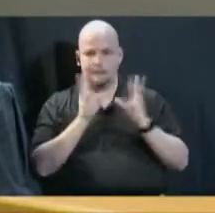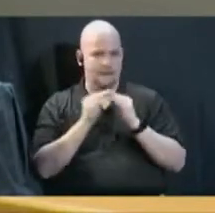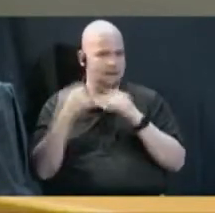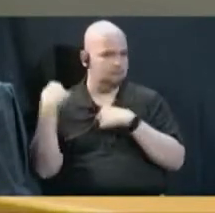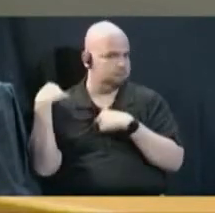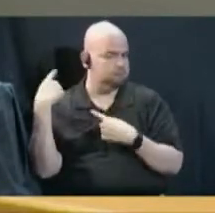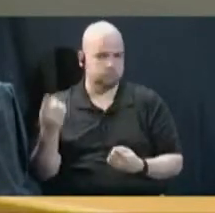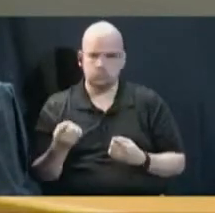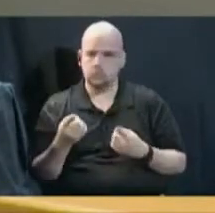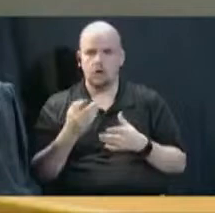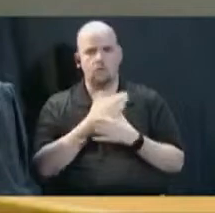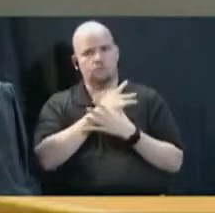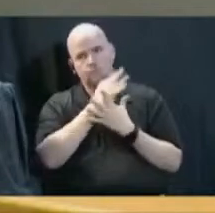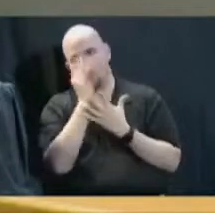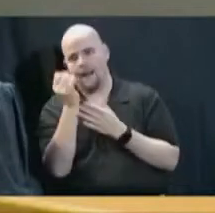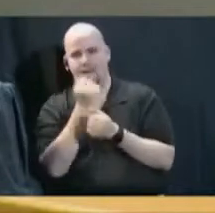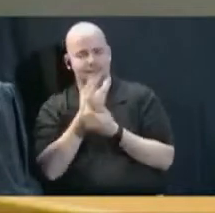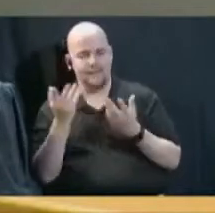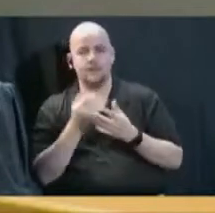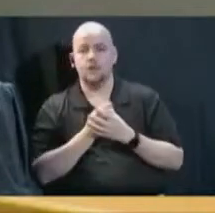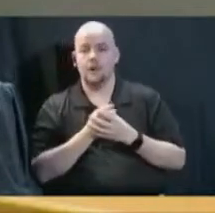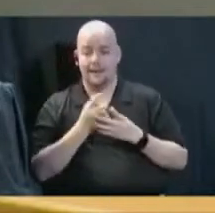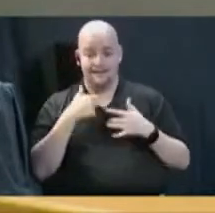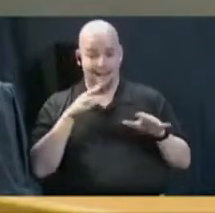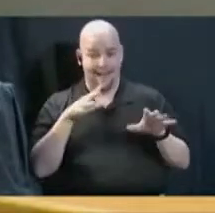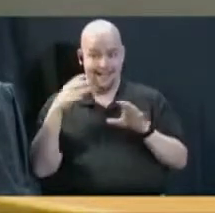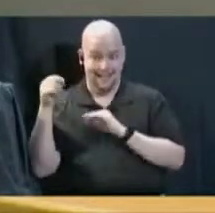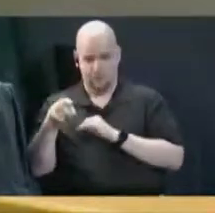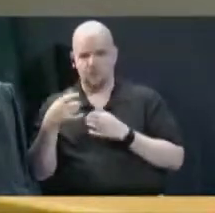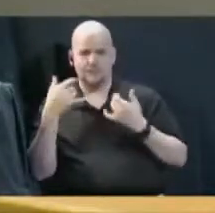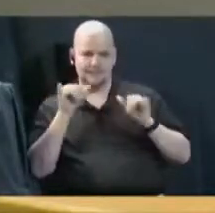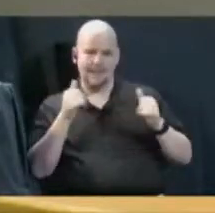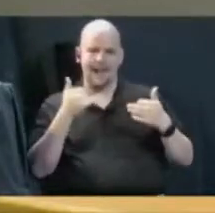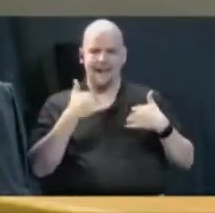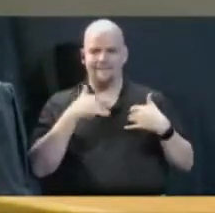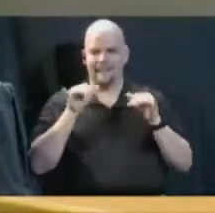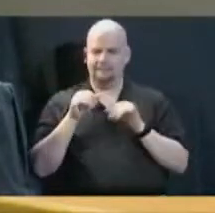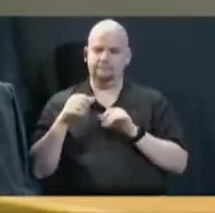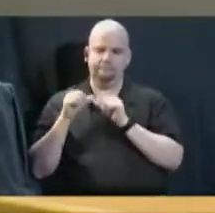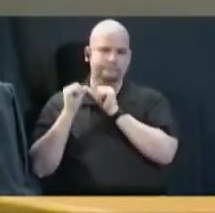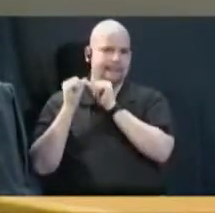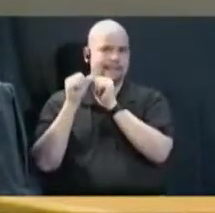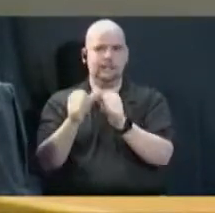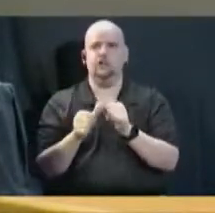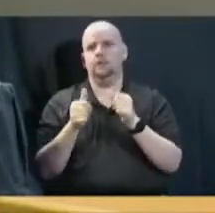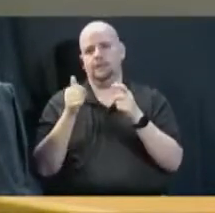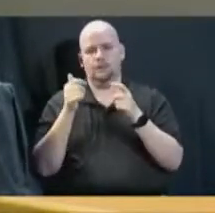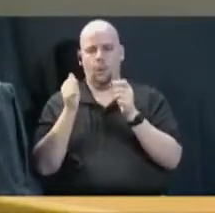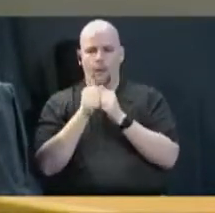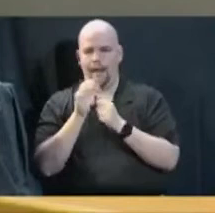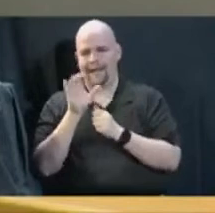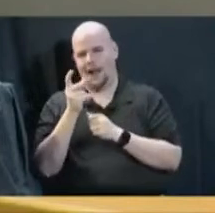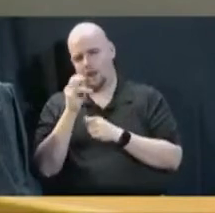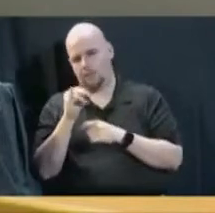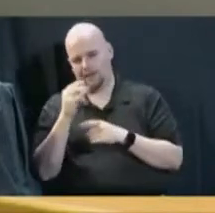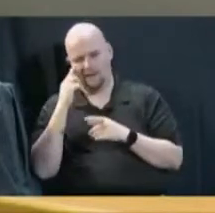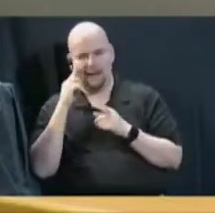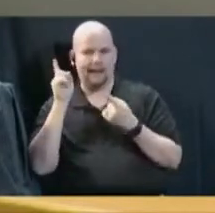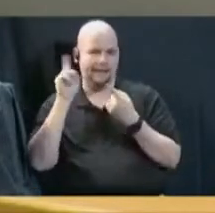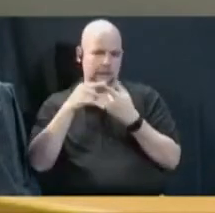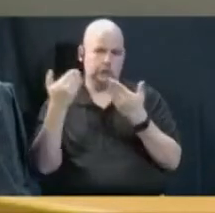all throughout. So even after I leave, you'll have that continuity of Catherine for a period of time until there's a